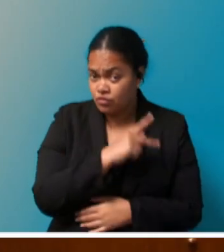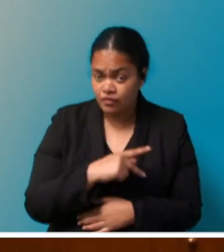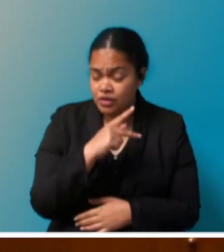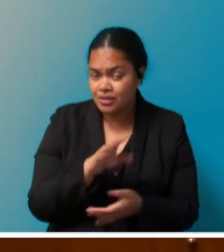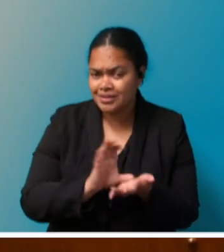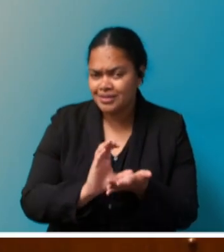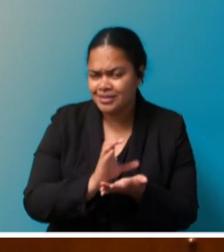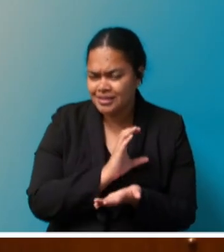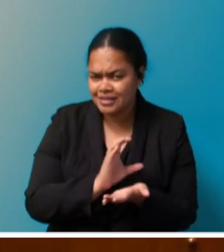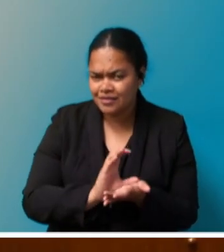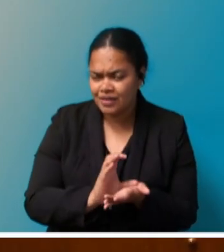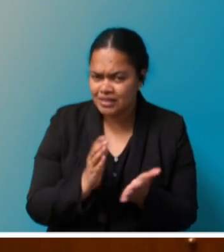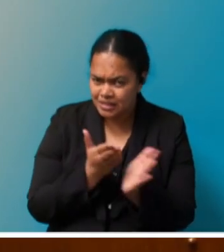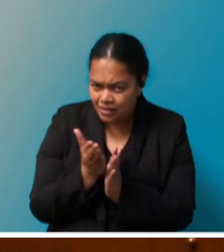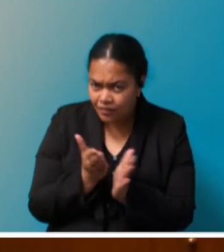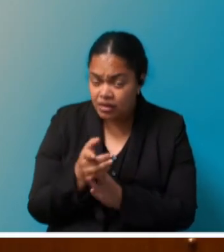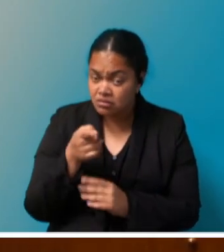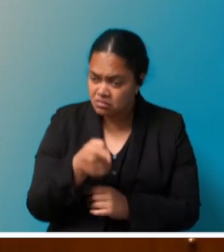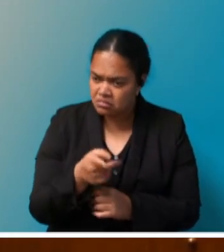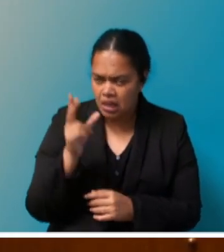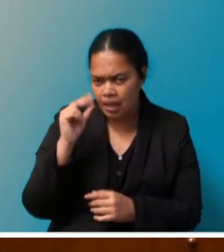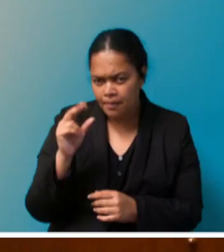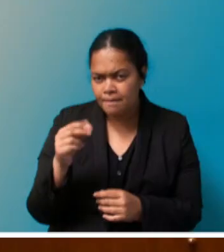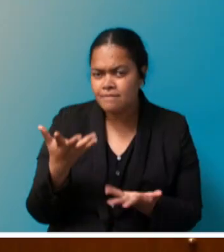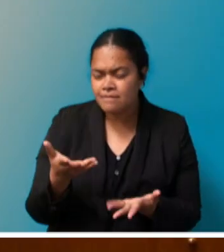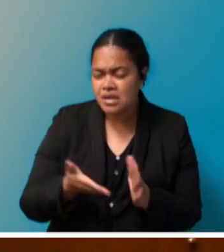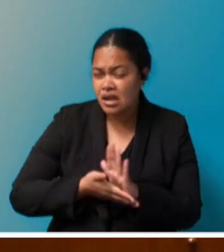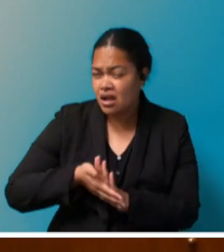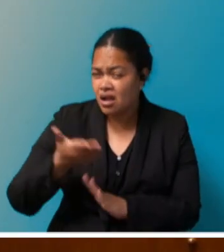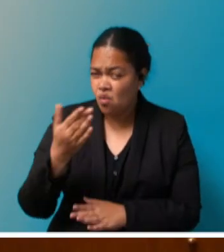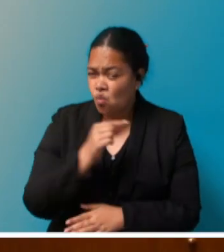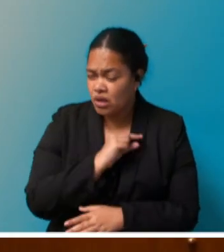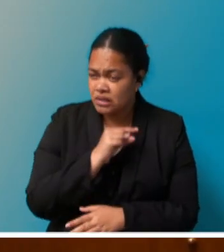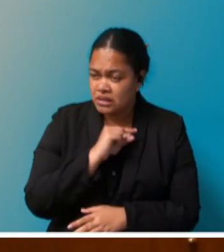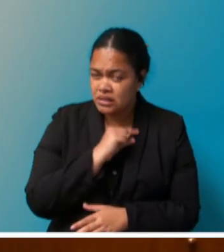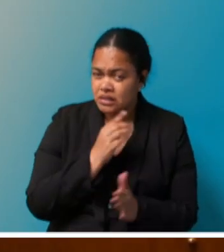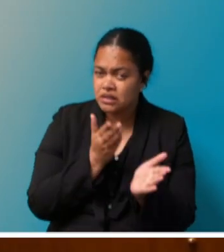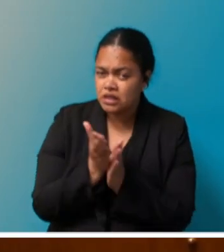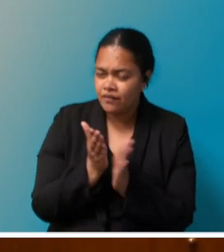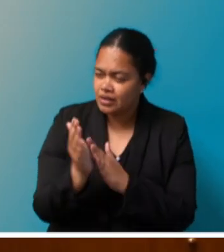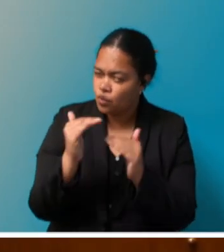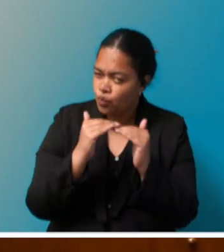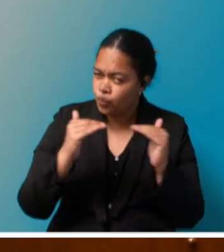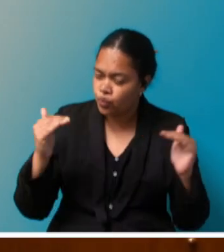service that is capable of delivering high quality and efficient services to all Fijians.